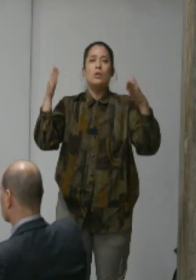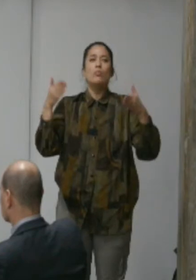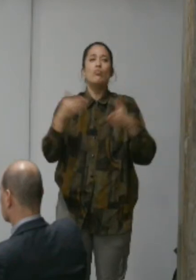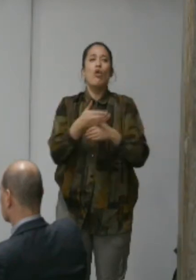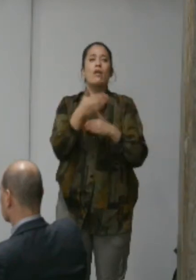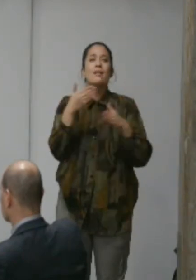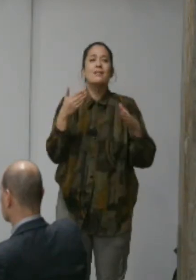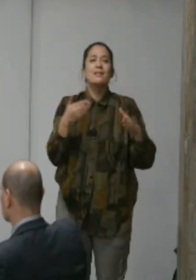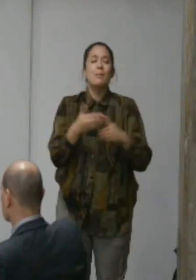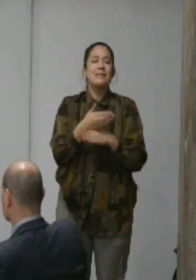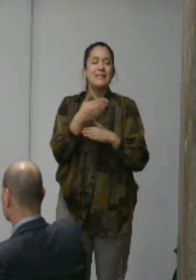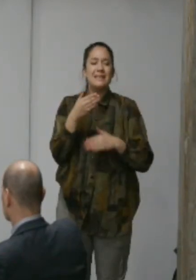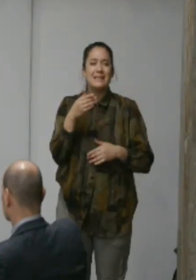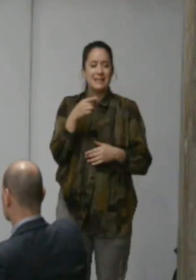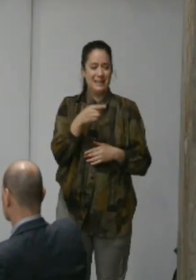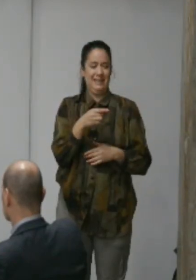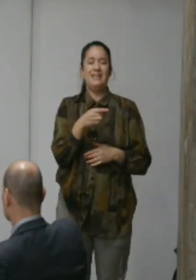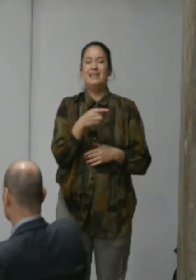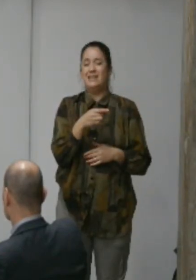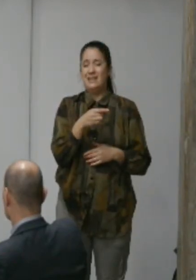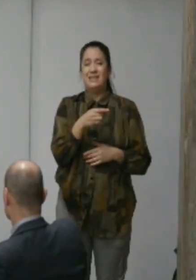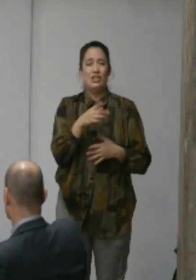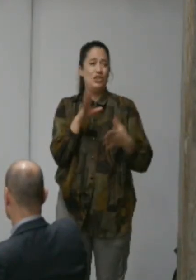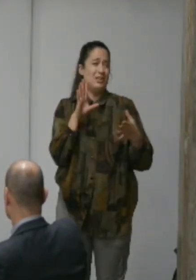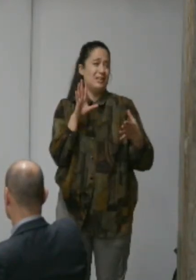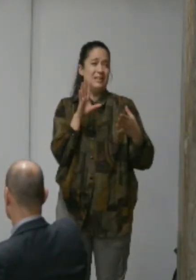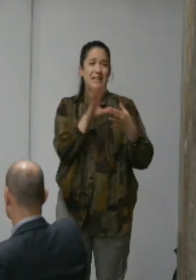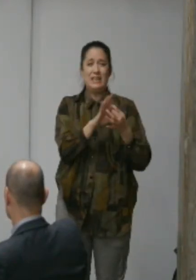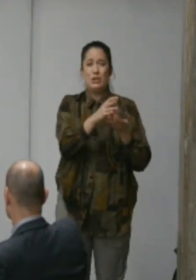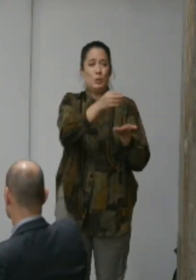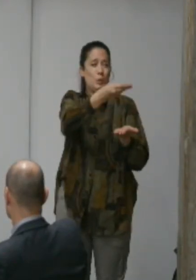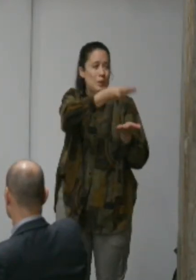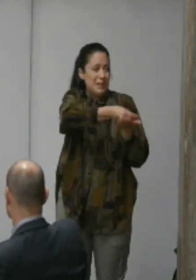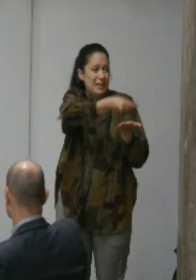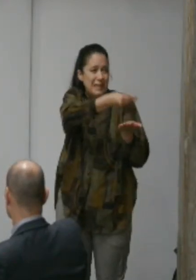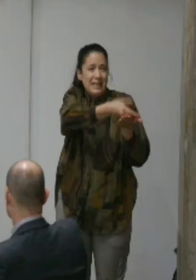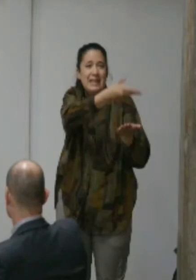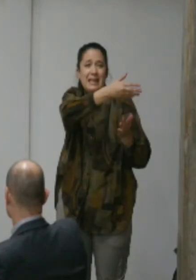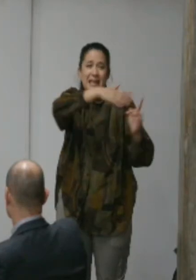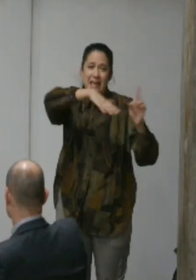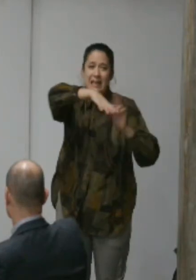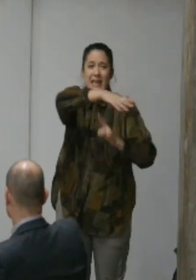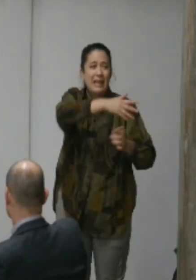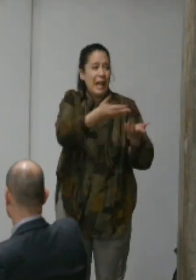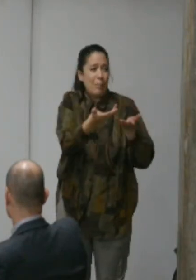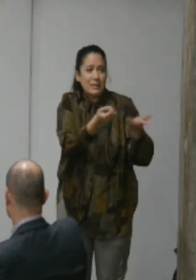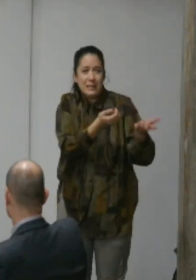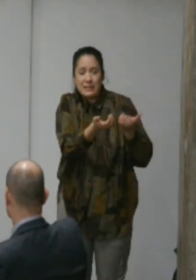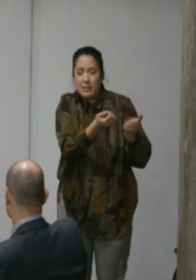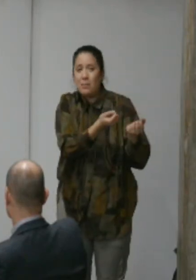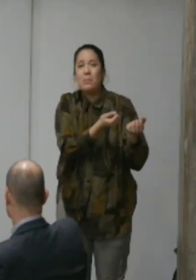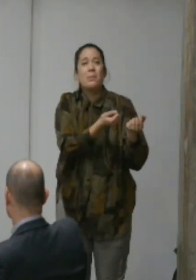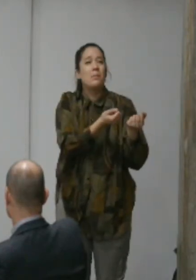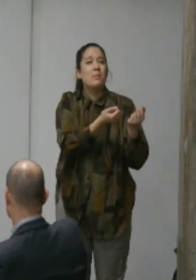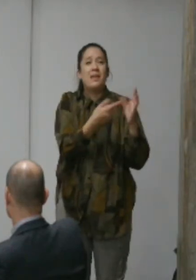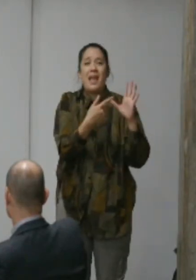so ableist and so tied to capitalism and all the things that we've talked about, is also part of the work. Because I'm like, if I'm doing